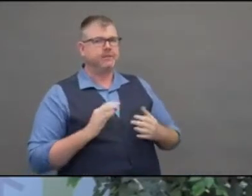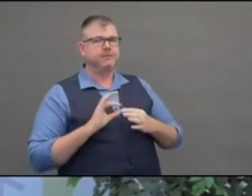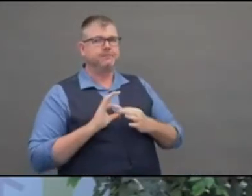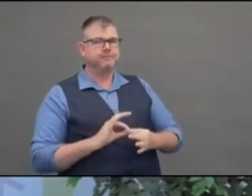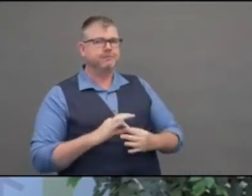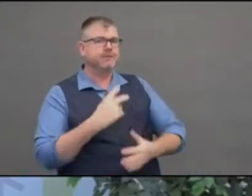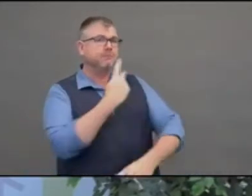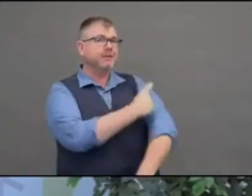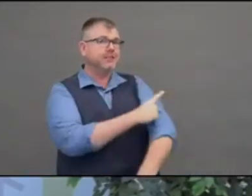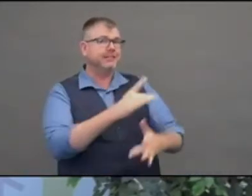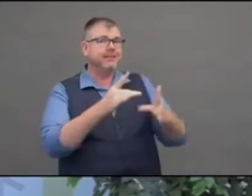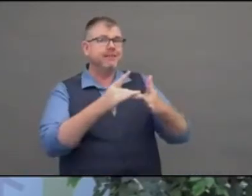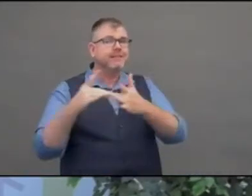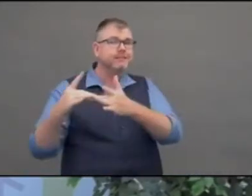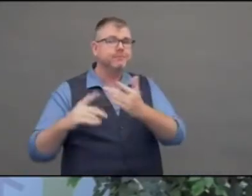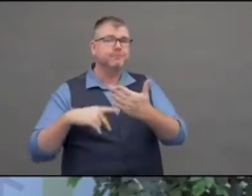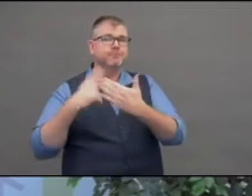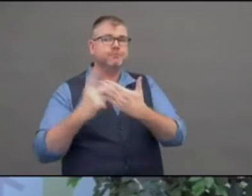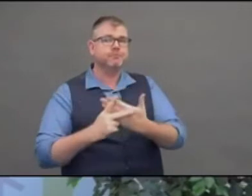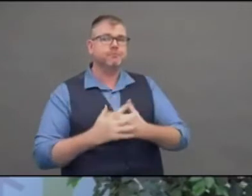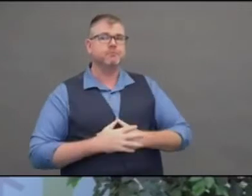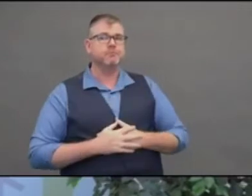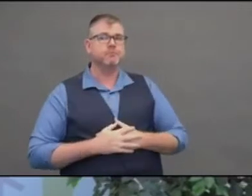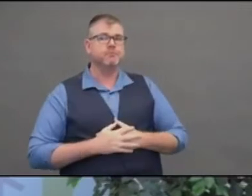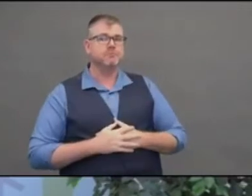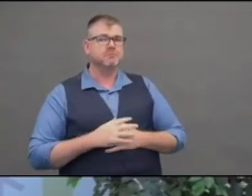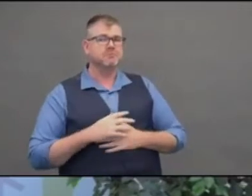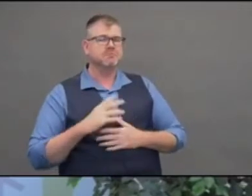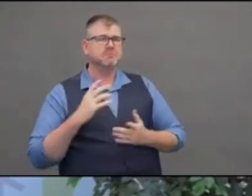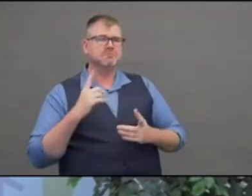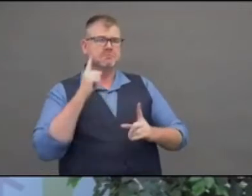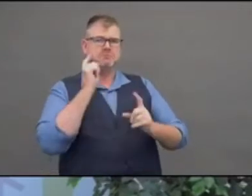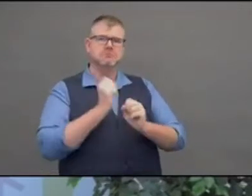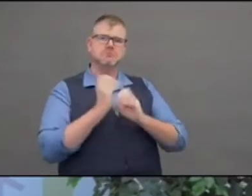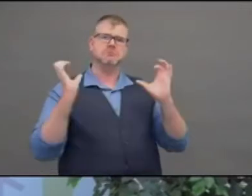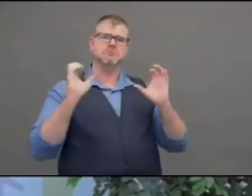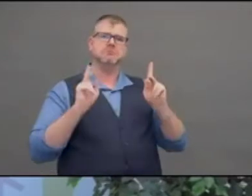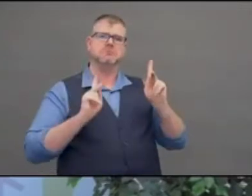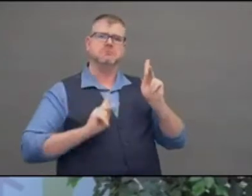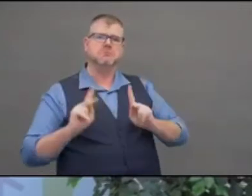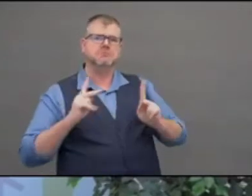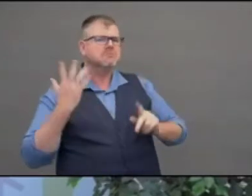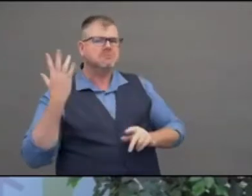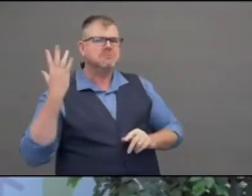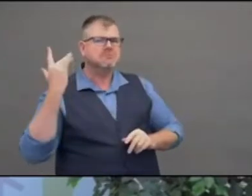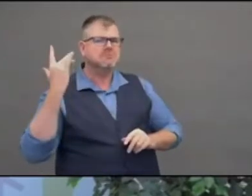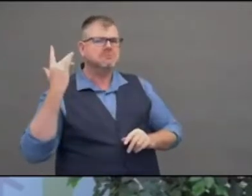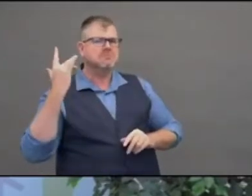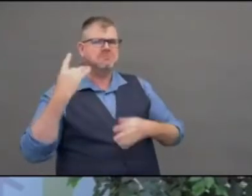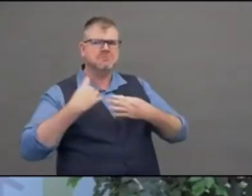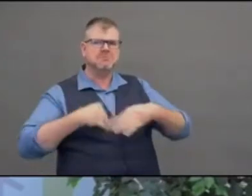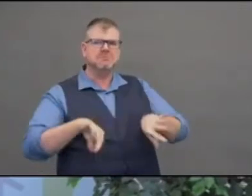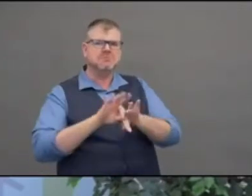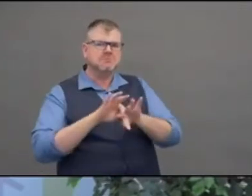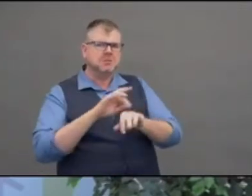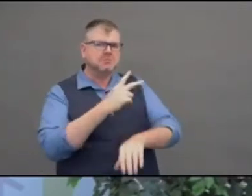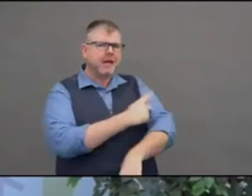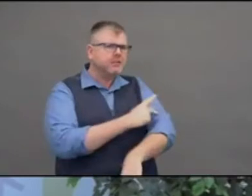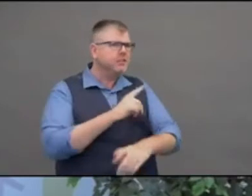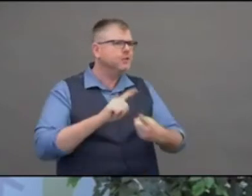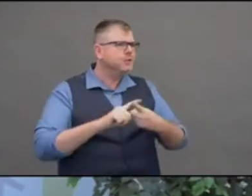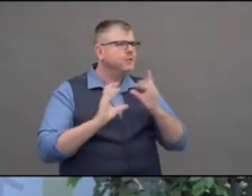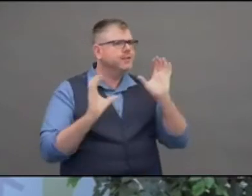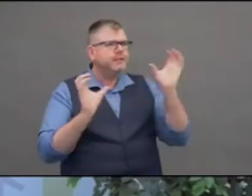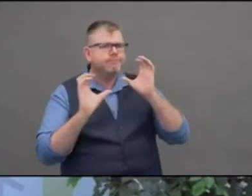I'm assuming also that the reason why patient navigation is so important is because many of the times we don't know who to